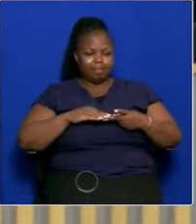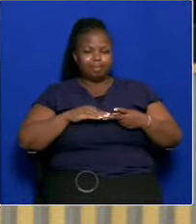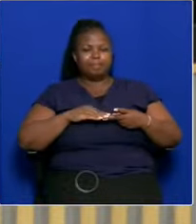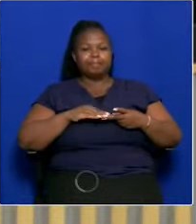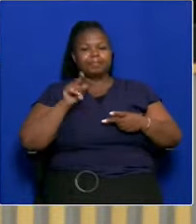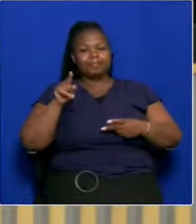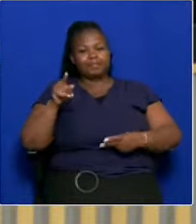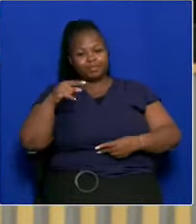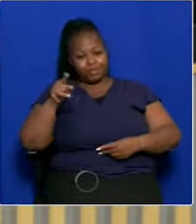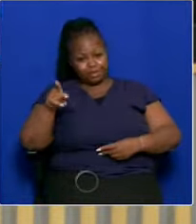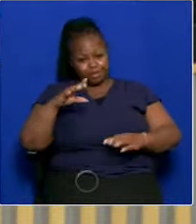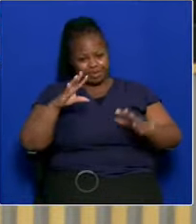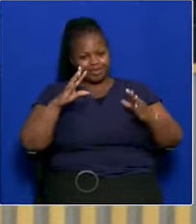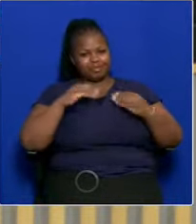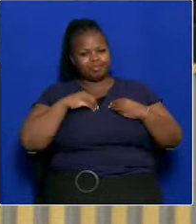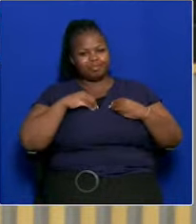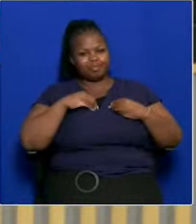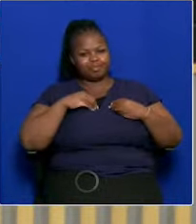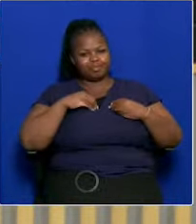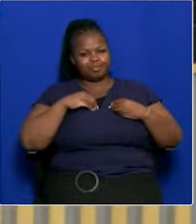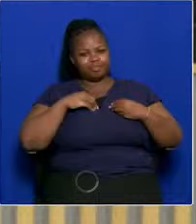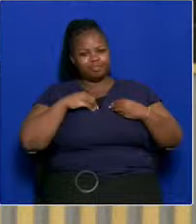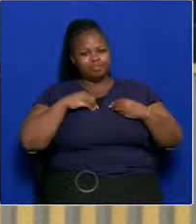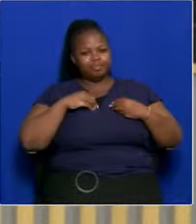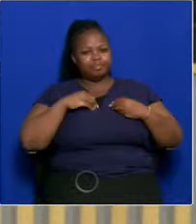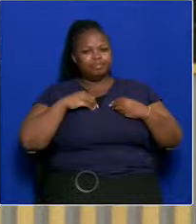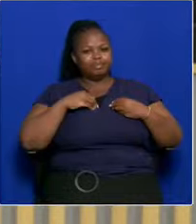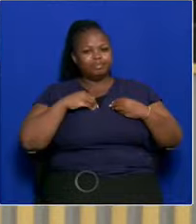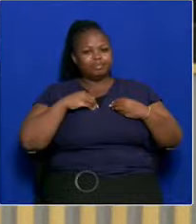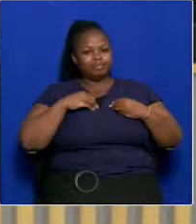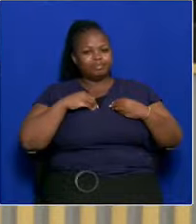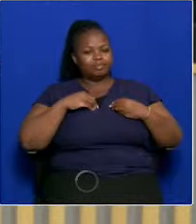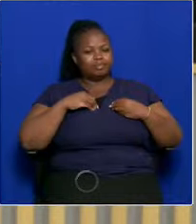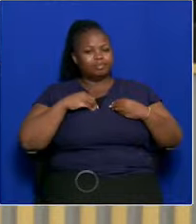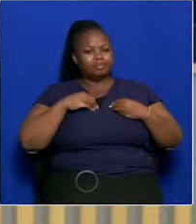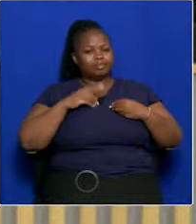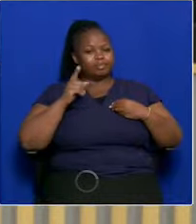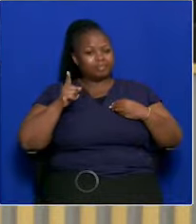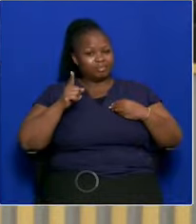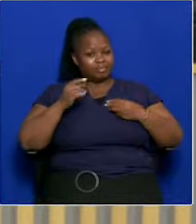accept that an individual